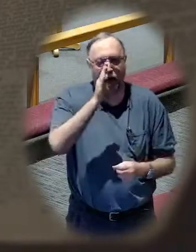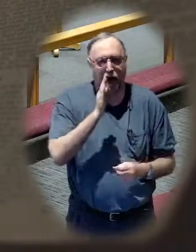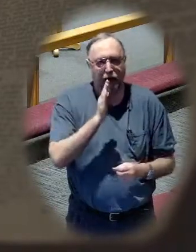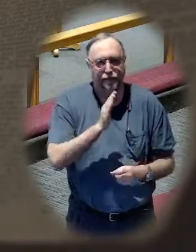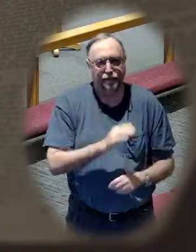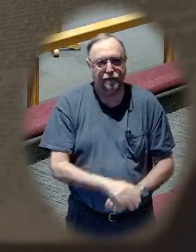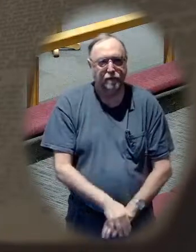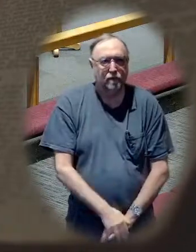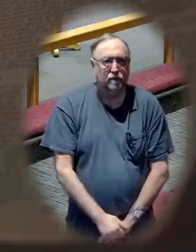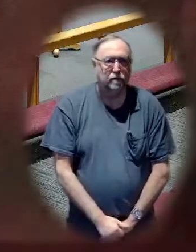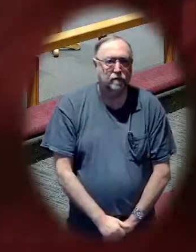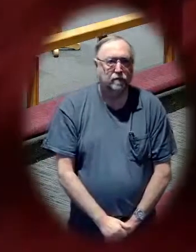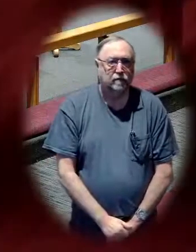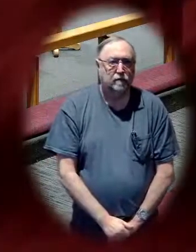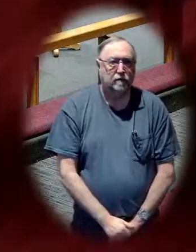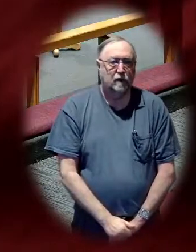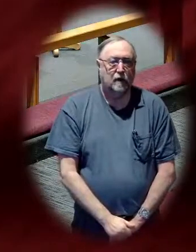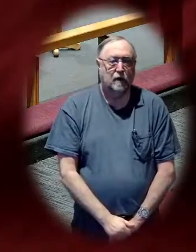God.